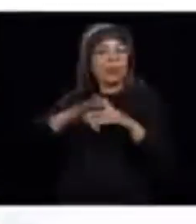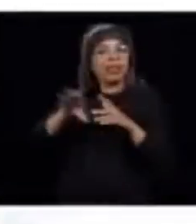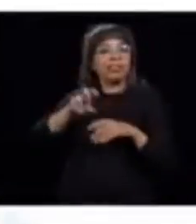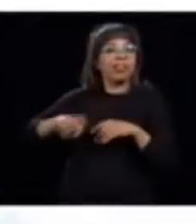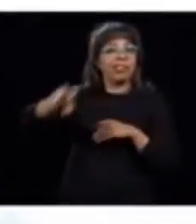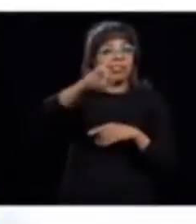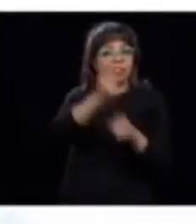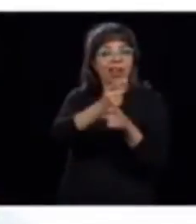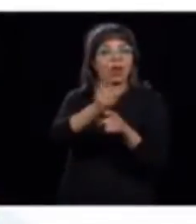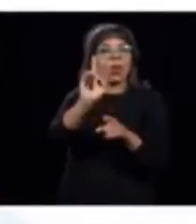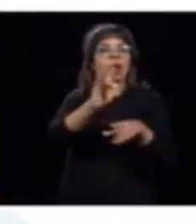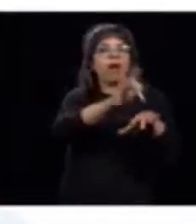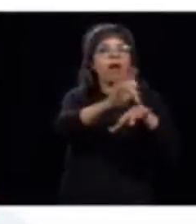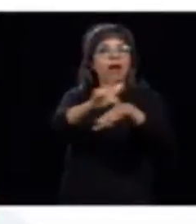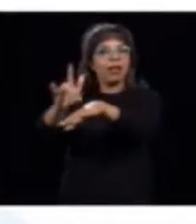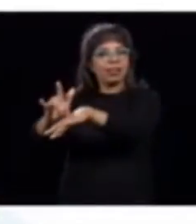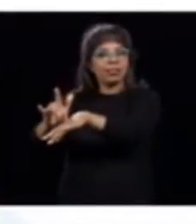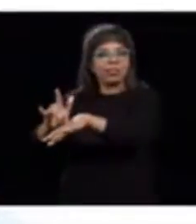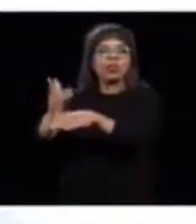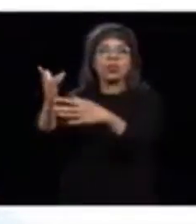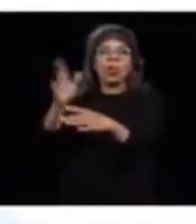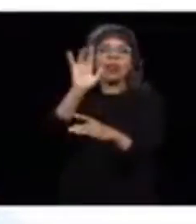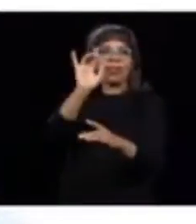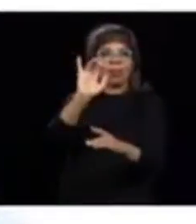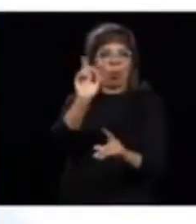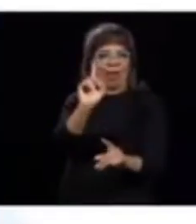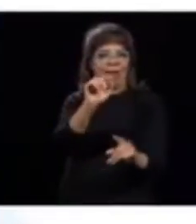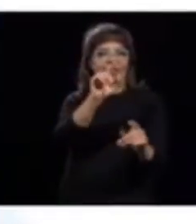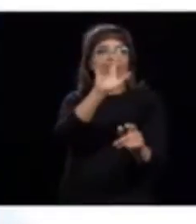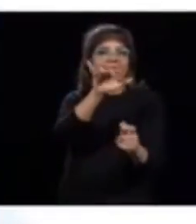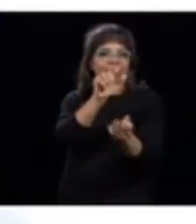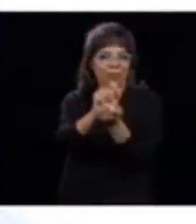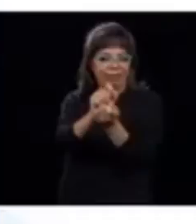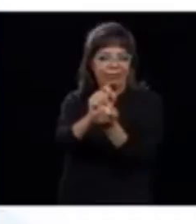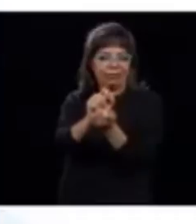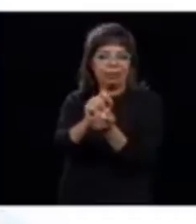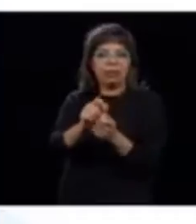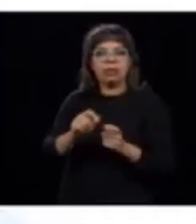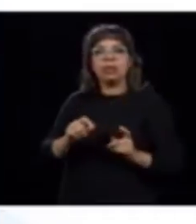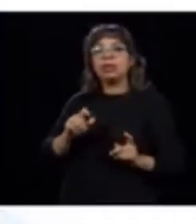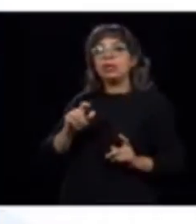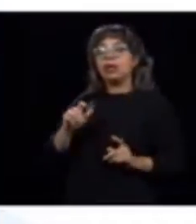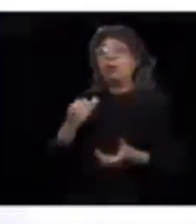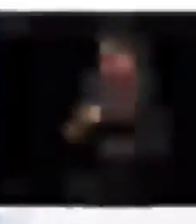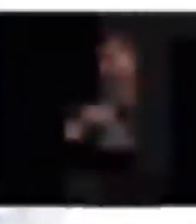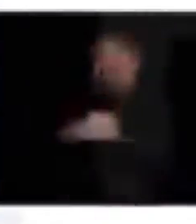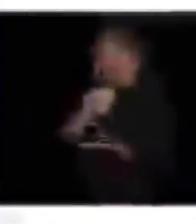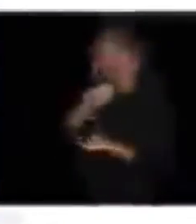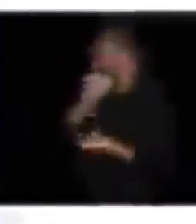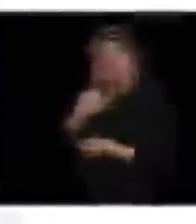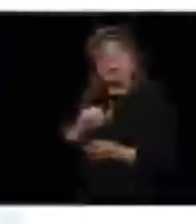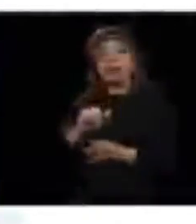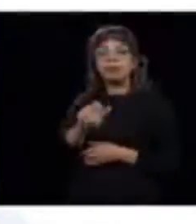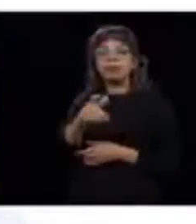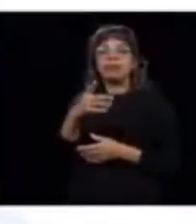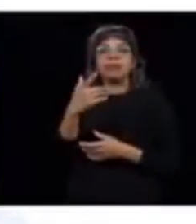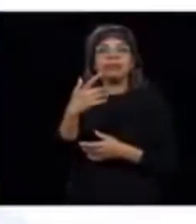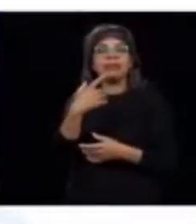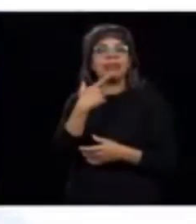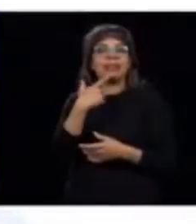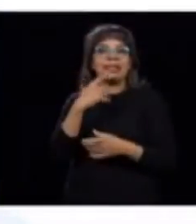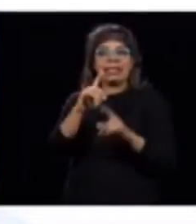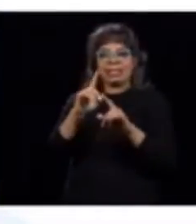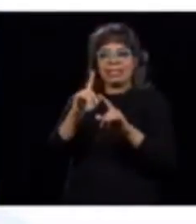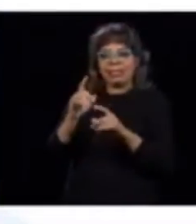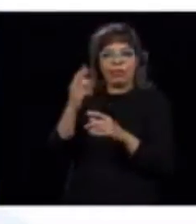That's the case. In fact, you must look at different factors. Okay, first of all, there is the timing. As I was going to express in